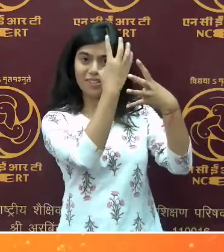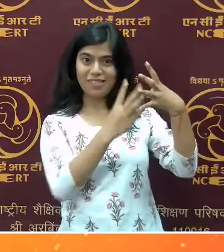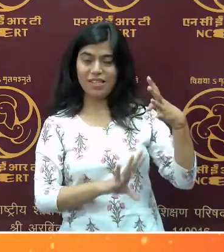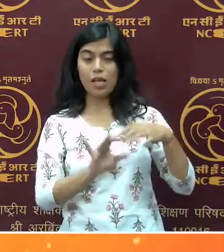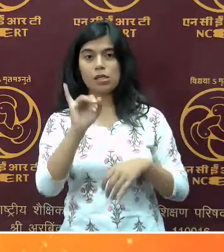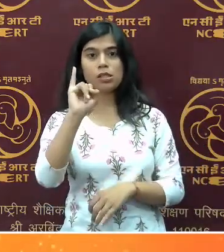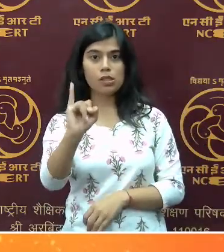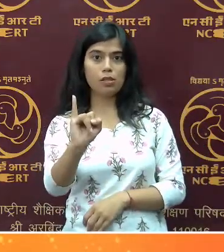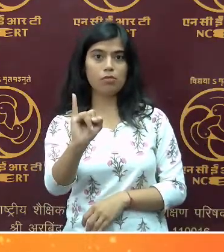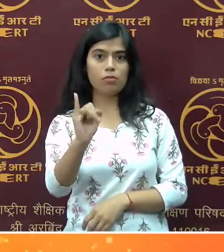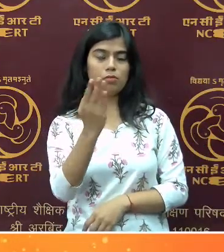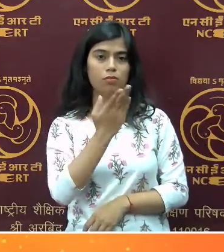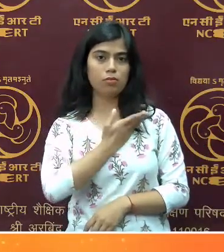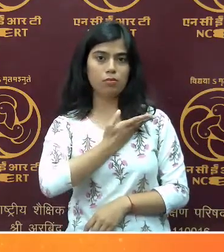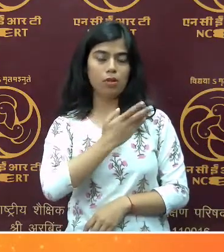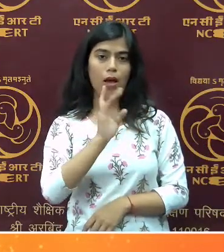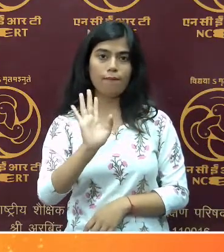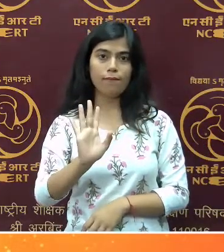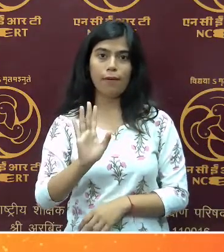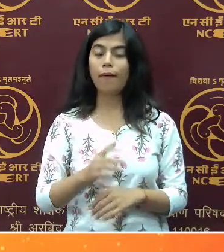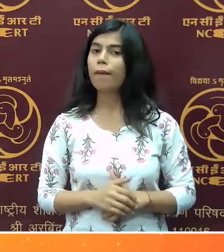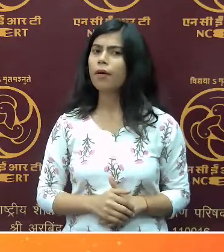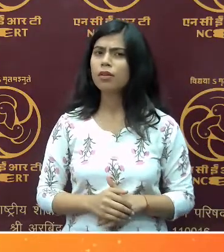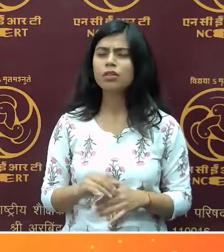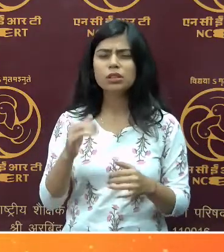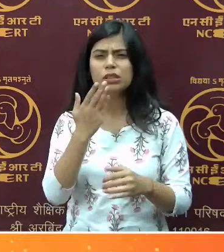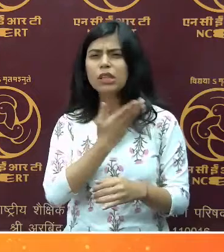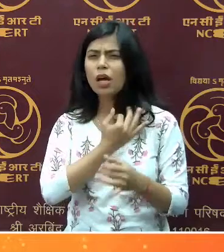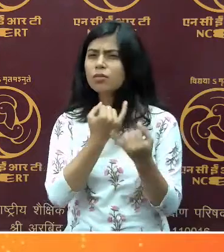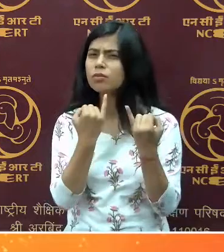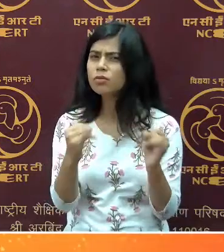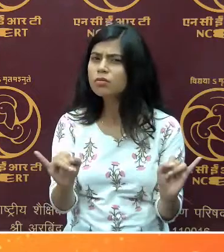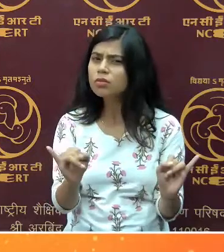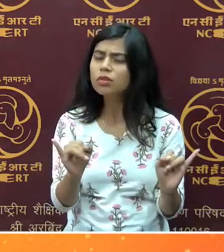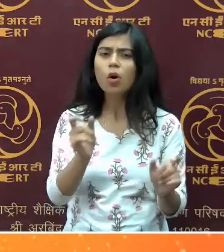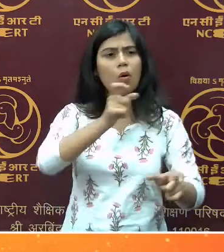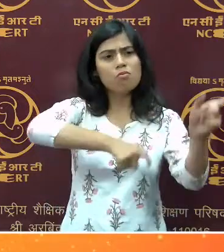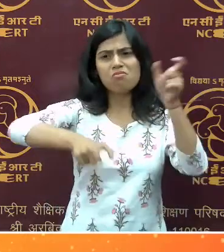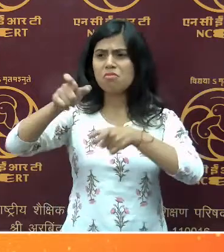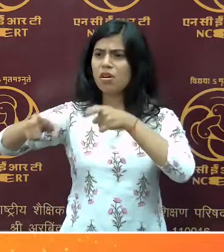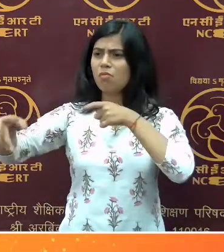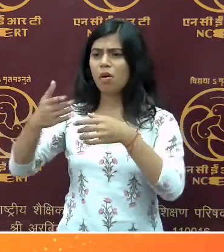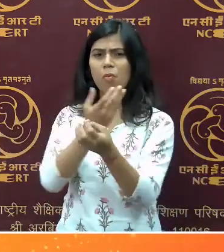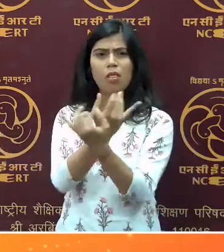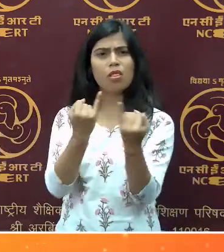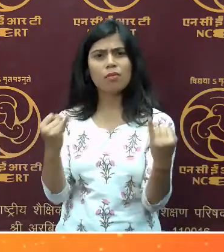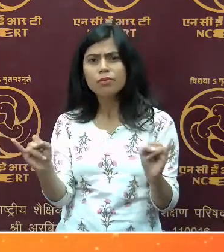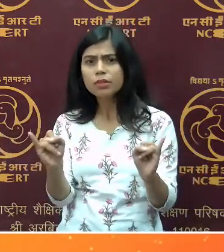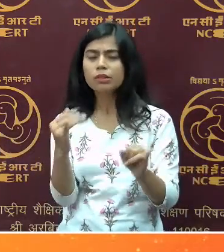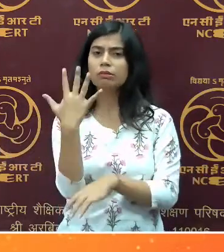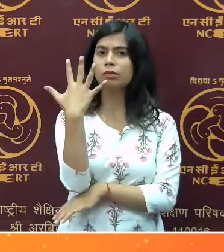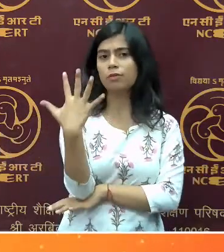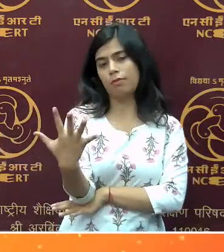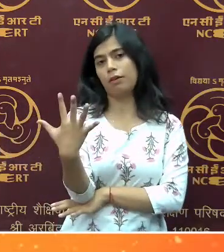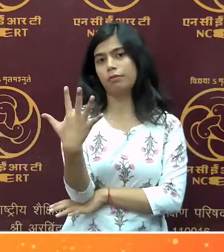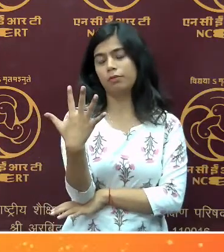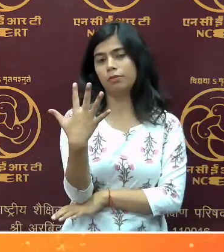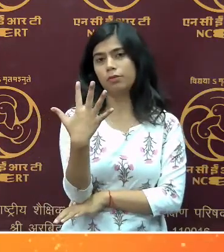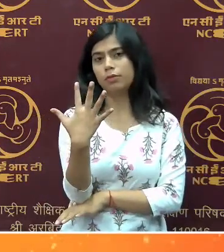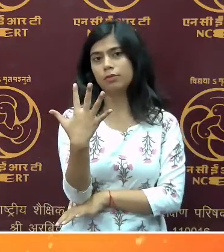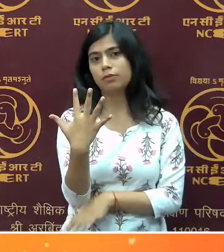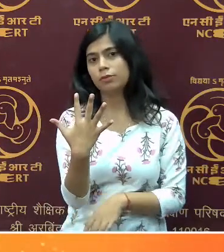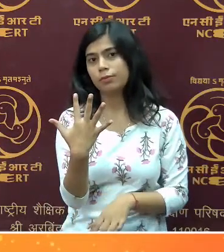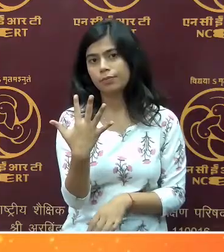rights. Now, right to freedom, every person is free. We have given 5 types of freedoms